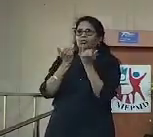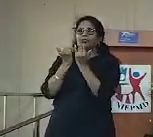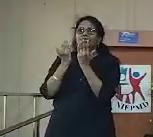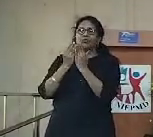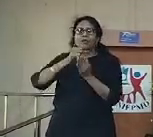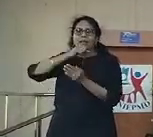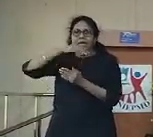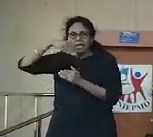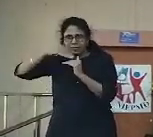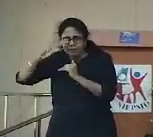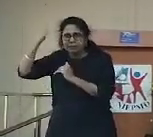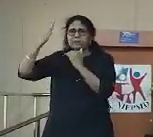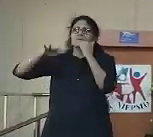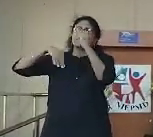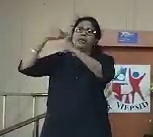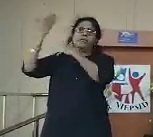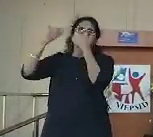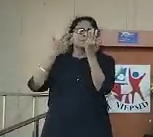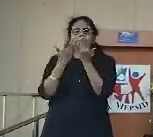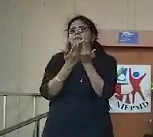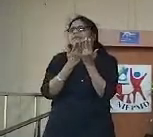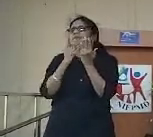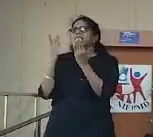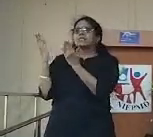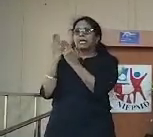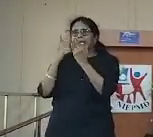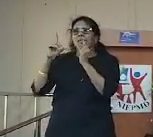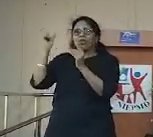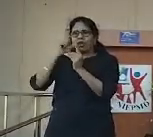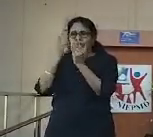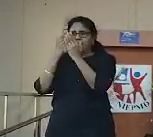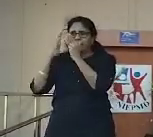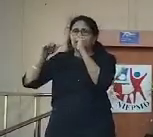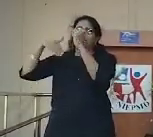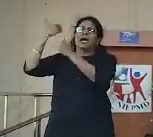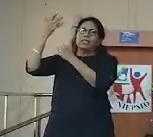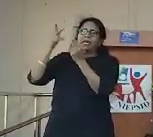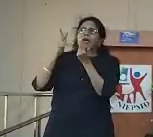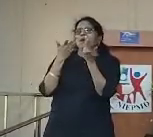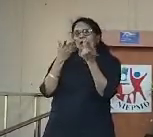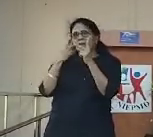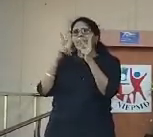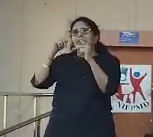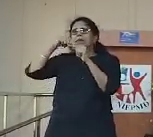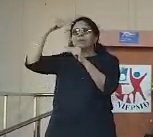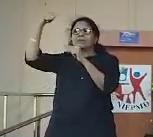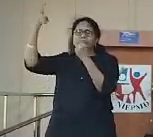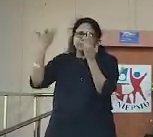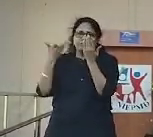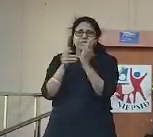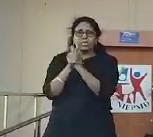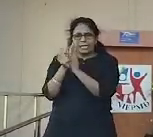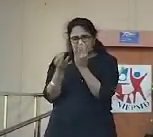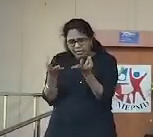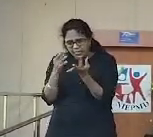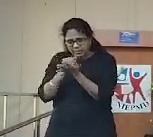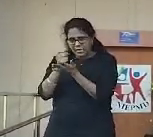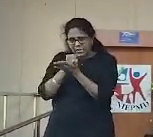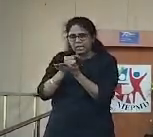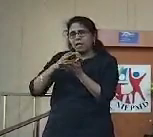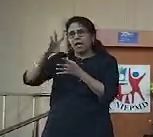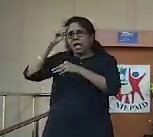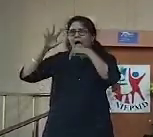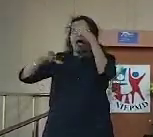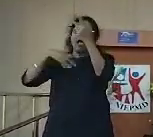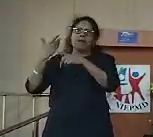to the secondary age. Then we go on to the pre-vocational age, vocational. Then ultimately we try to earn. Then we have an independent life. So all